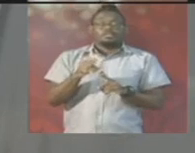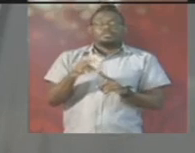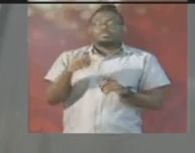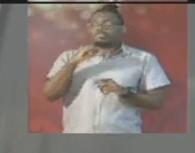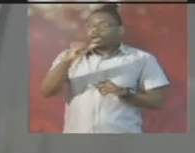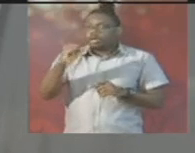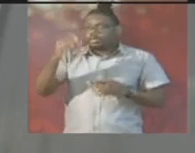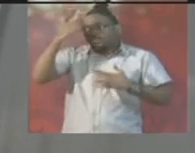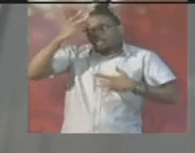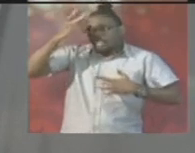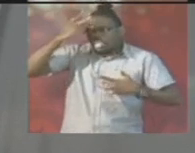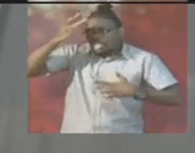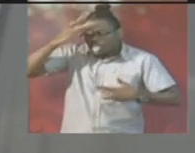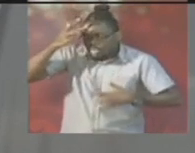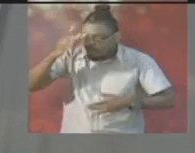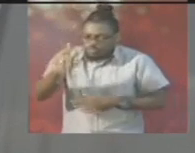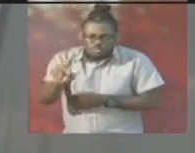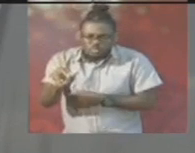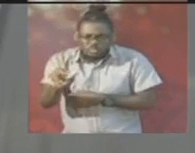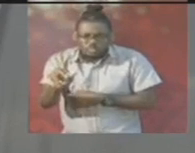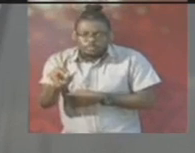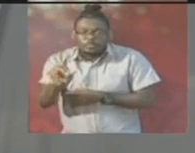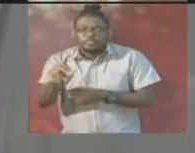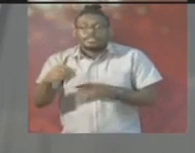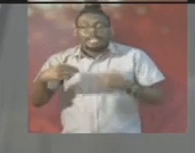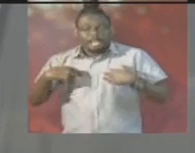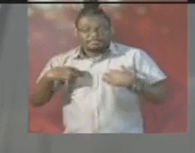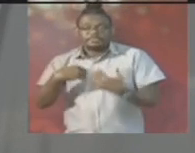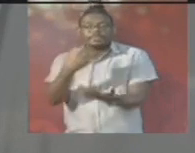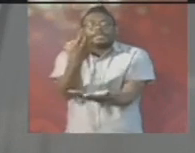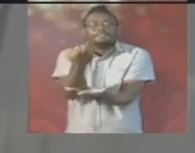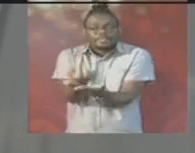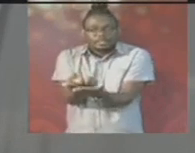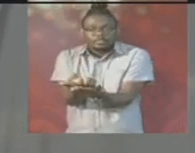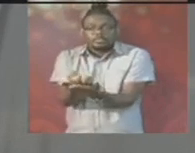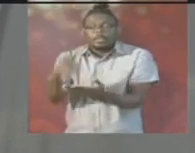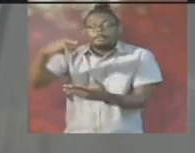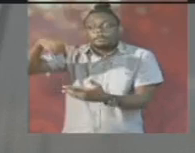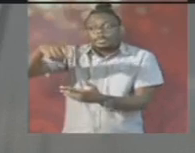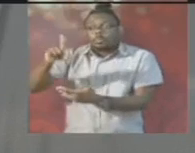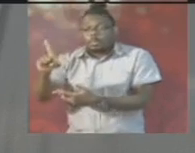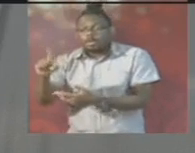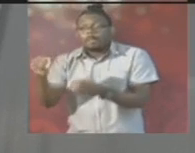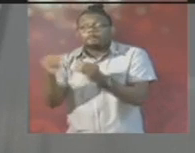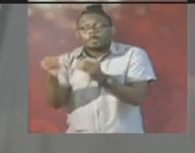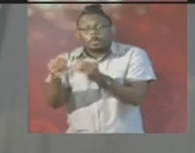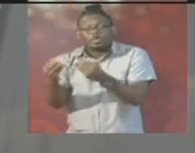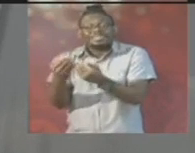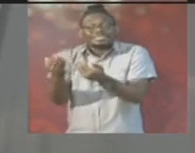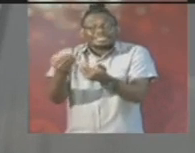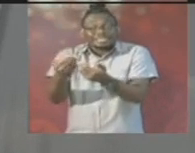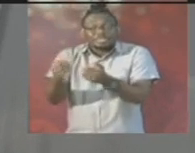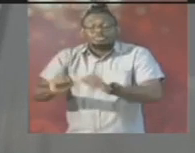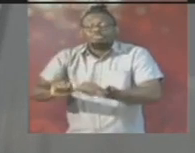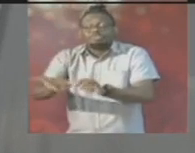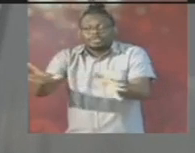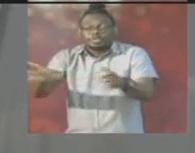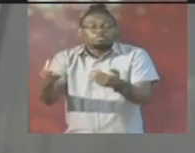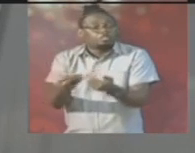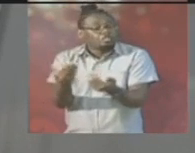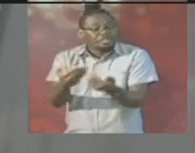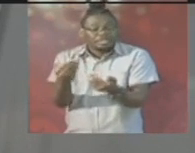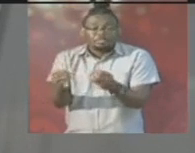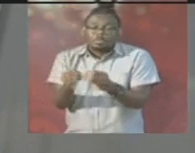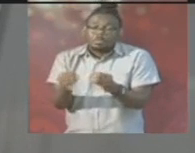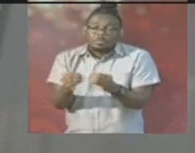to transmissibility, there's some evidence that P1 is a little bit more transmissible, but the extent of this difference